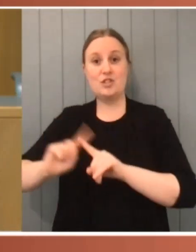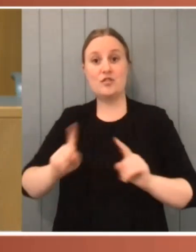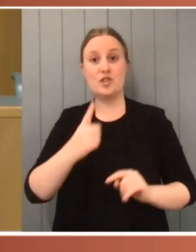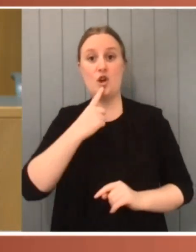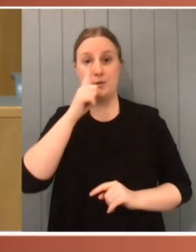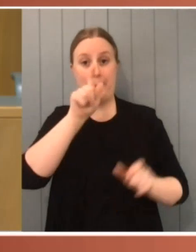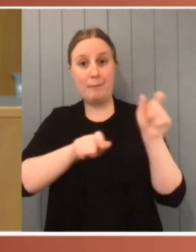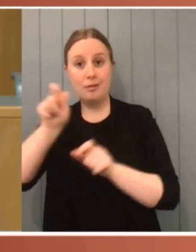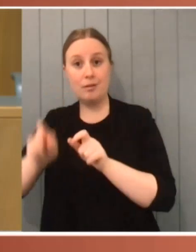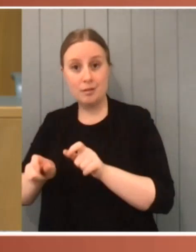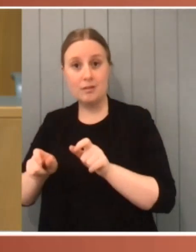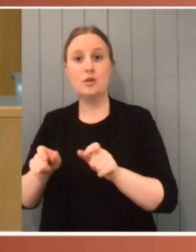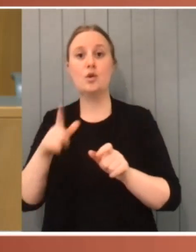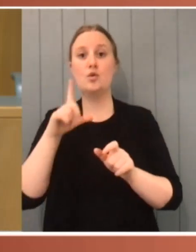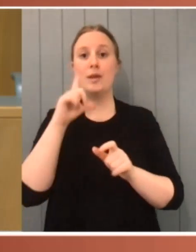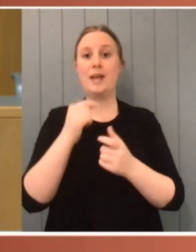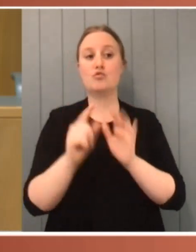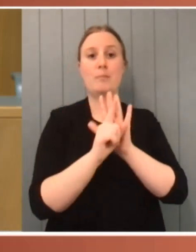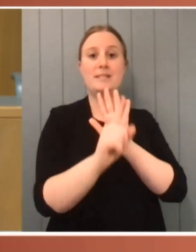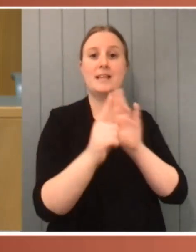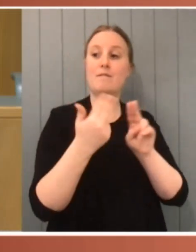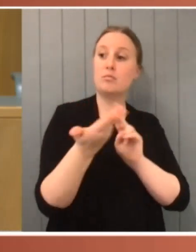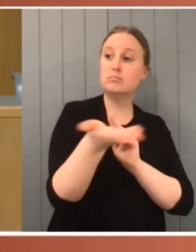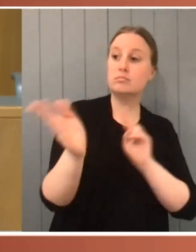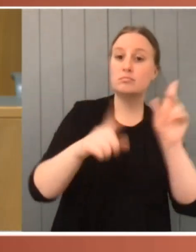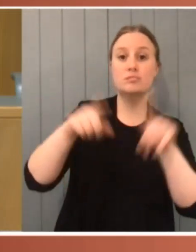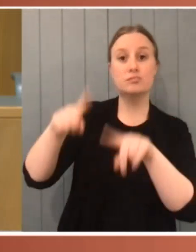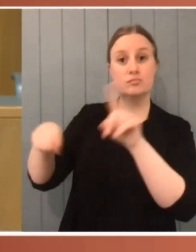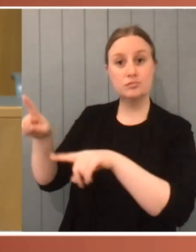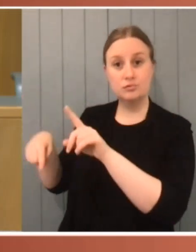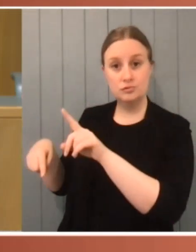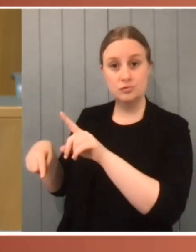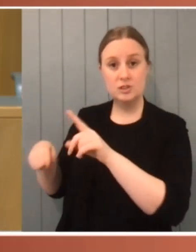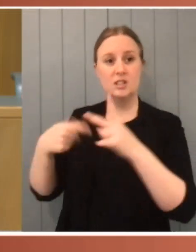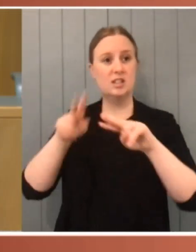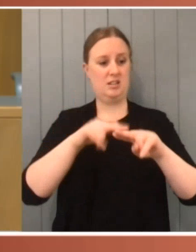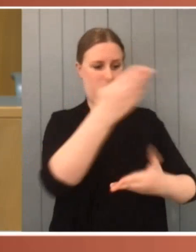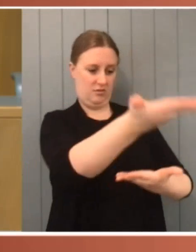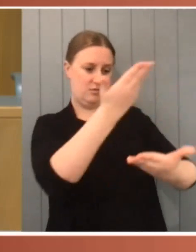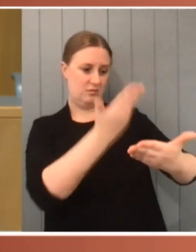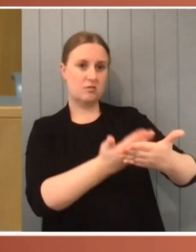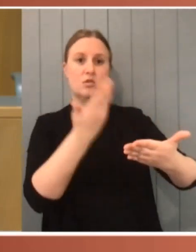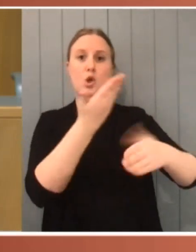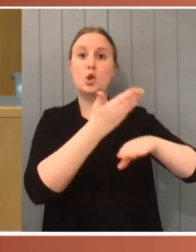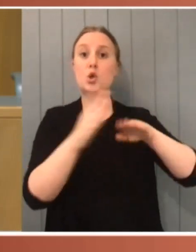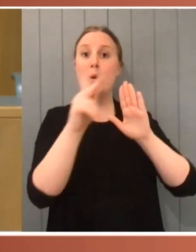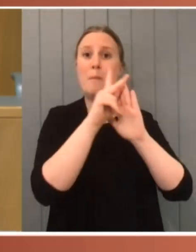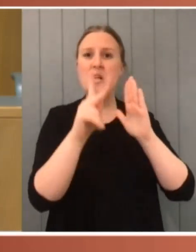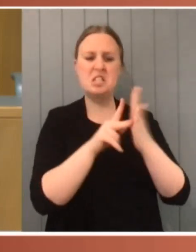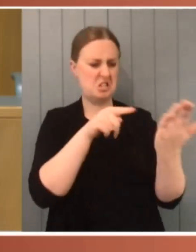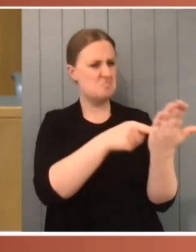criticizing, contesting government policies, proposed government policies, and demanding public justifications for those policies. So this is